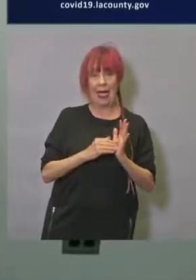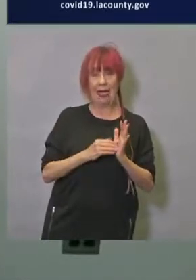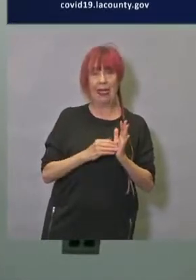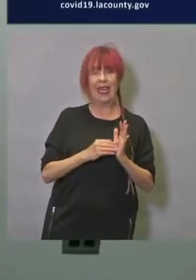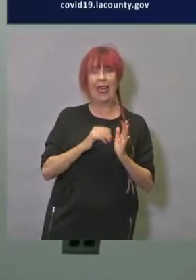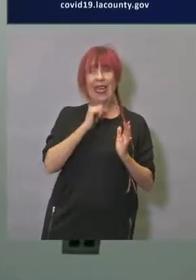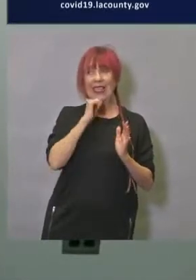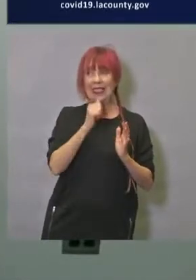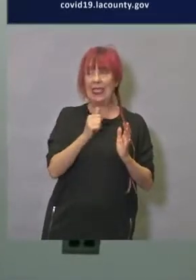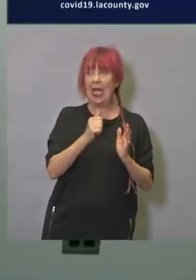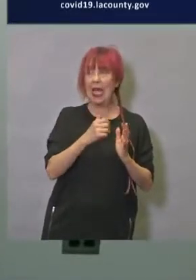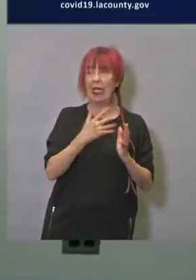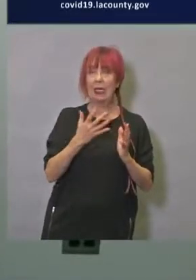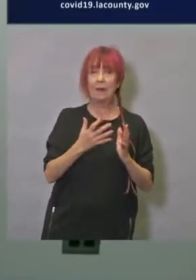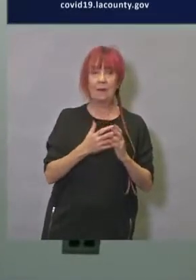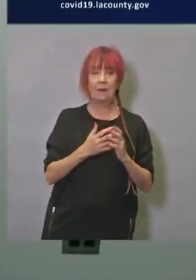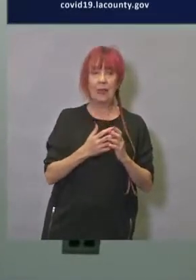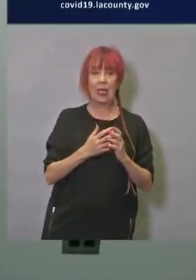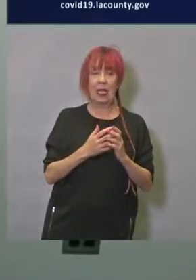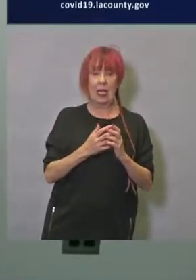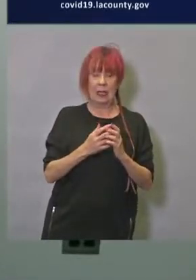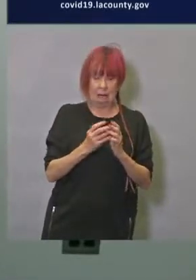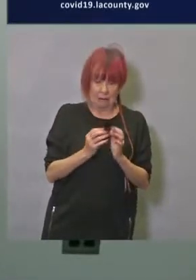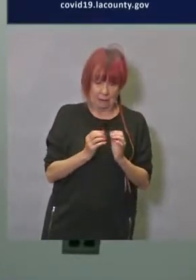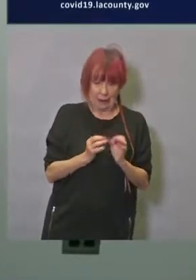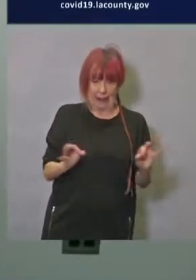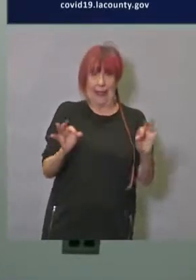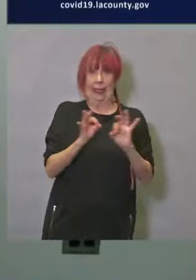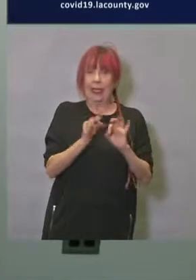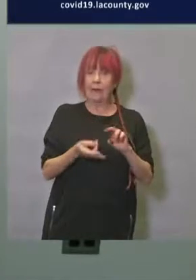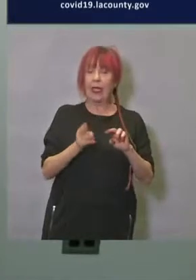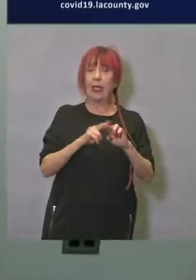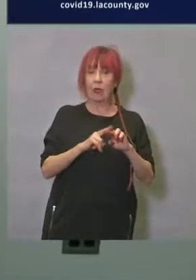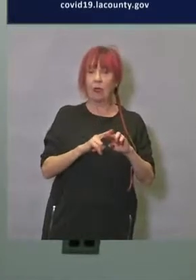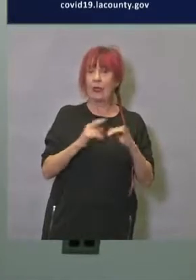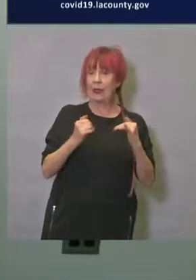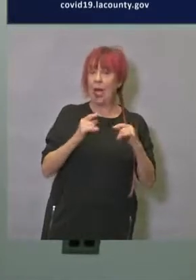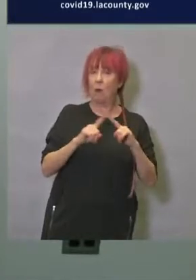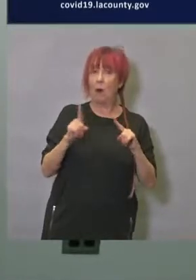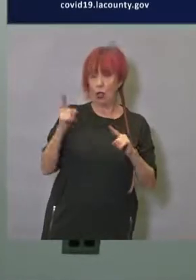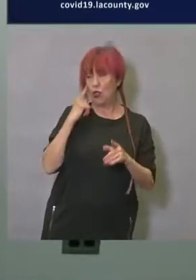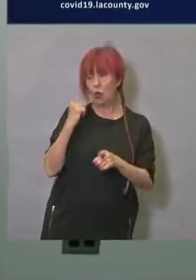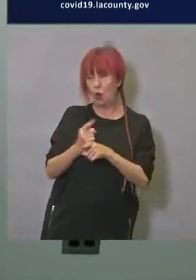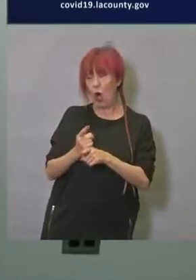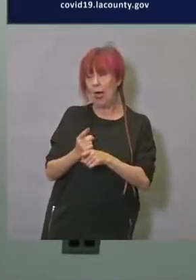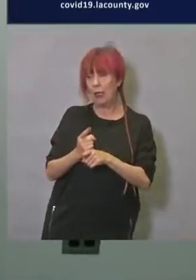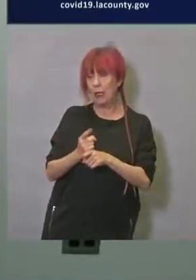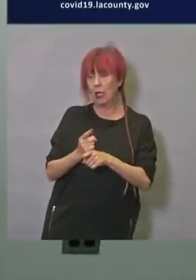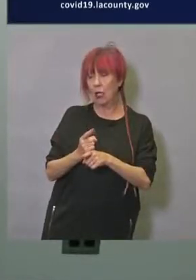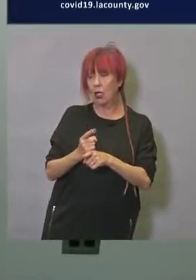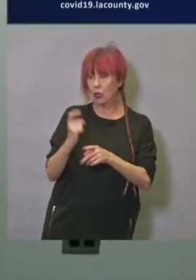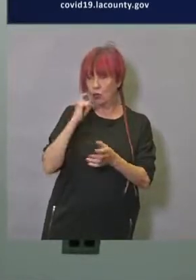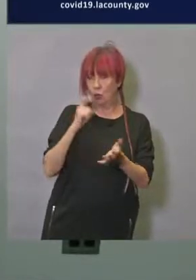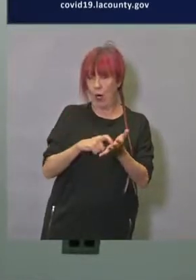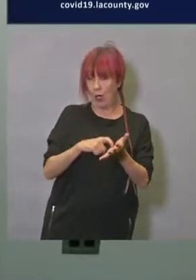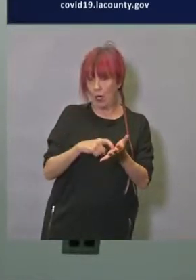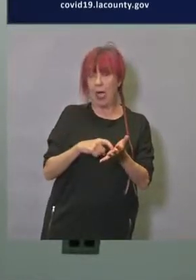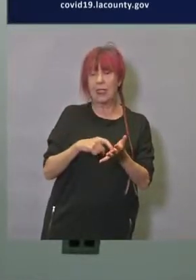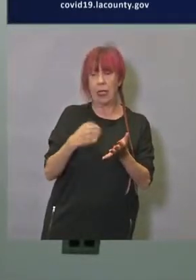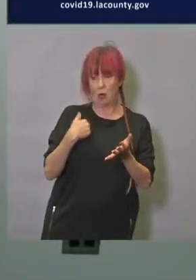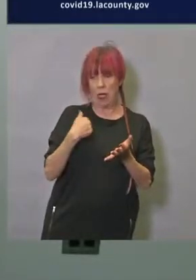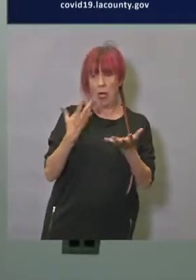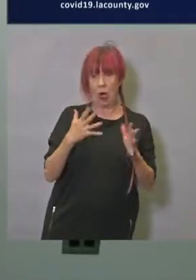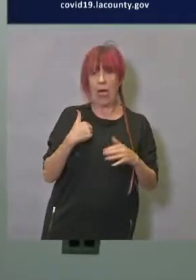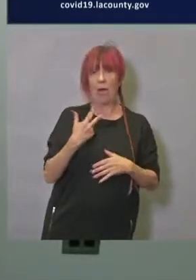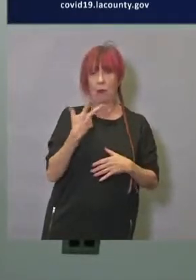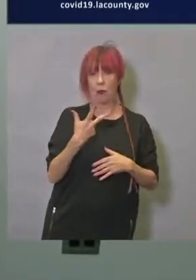not a significant increase at this point, but you're right to note that we have had 3 deaths